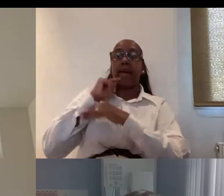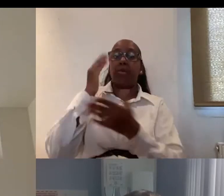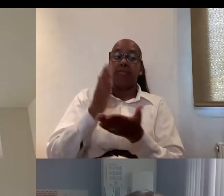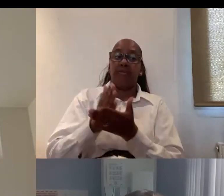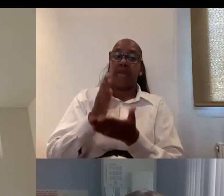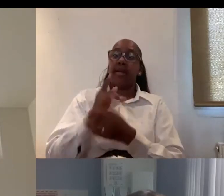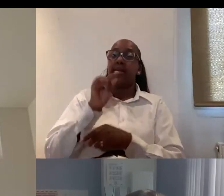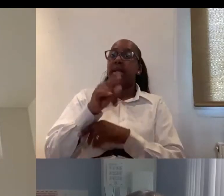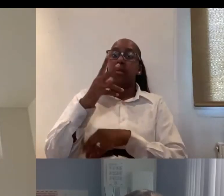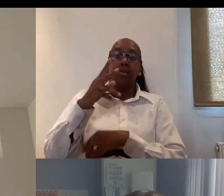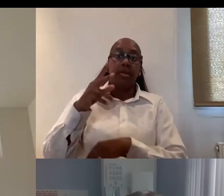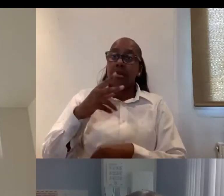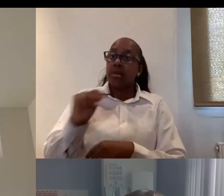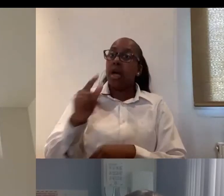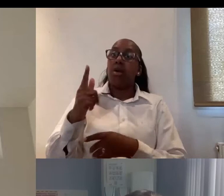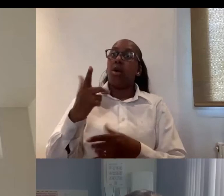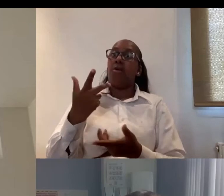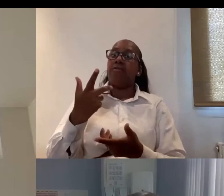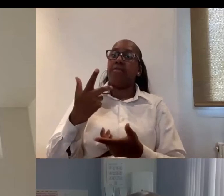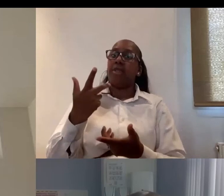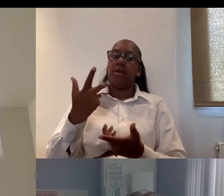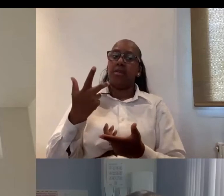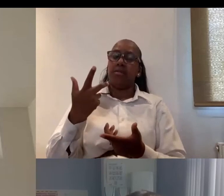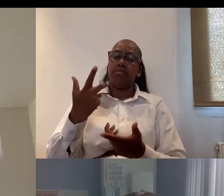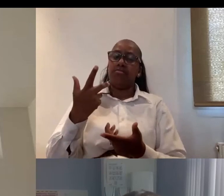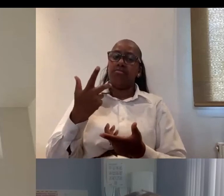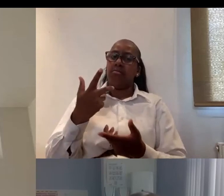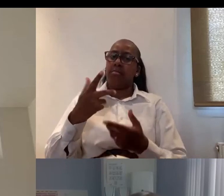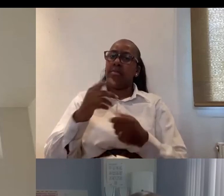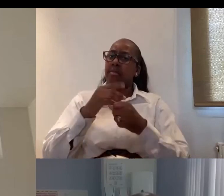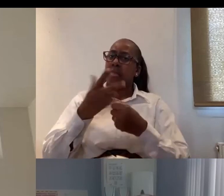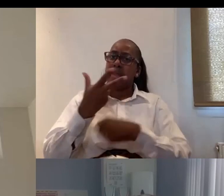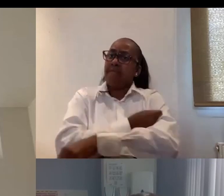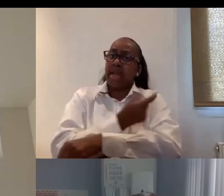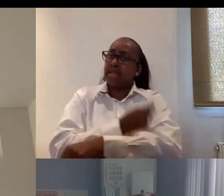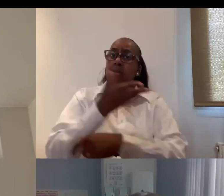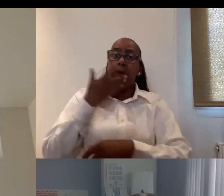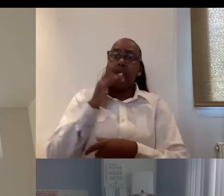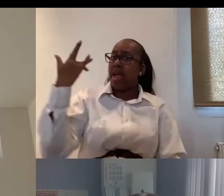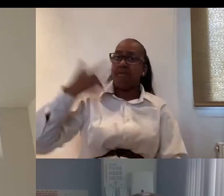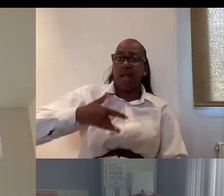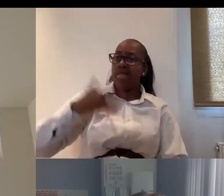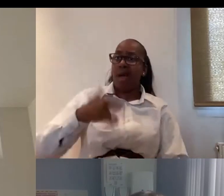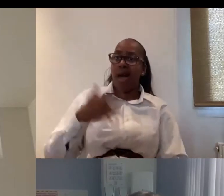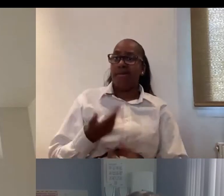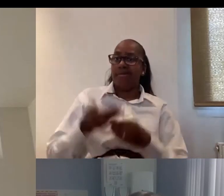that none of the vaccines have a live replicating virus in them, so they cannot infect